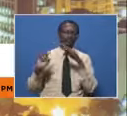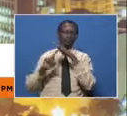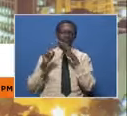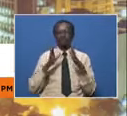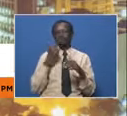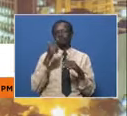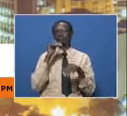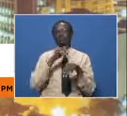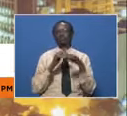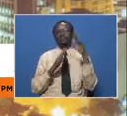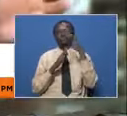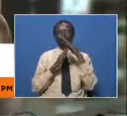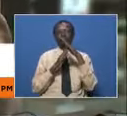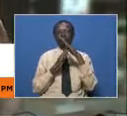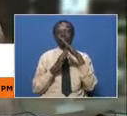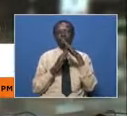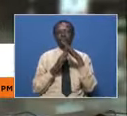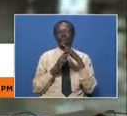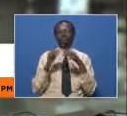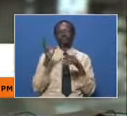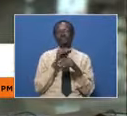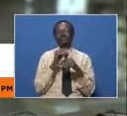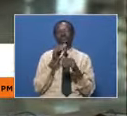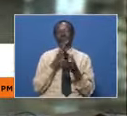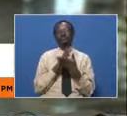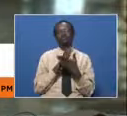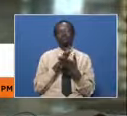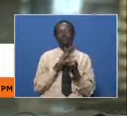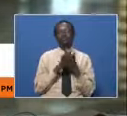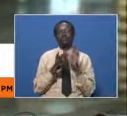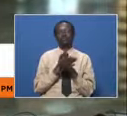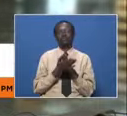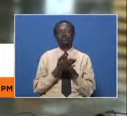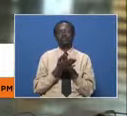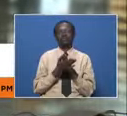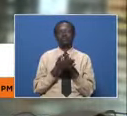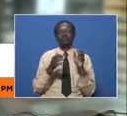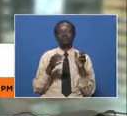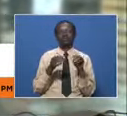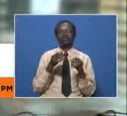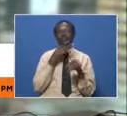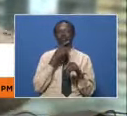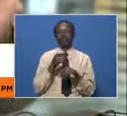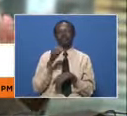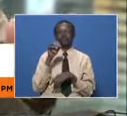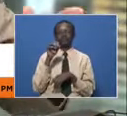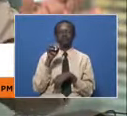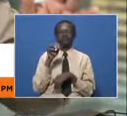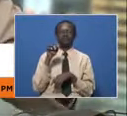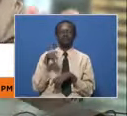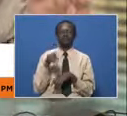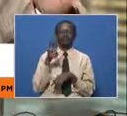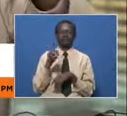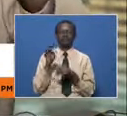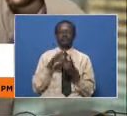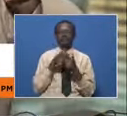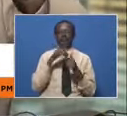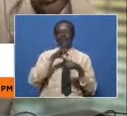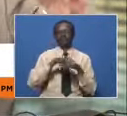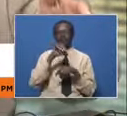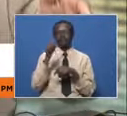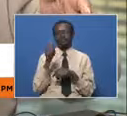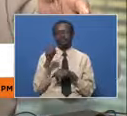now Matiang'i is doing, but effectively becoming a de facto prime minister. And then you get two other smaller ones who are going to be